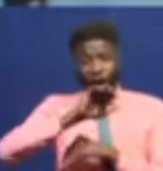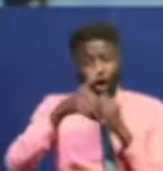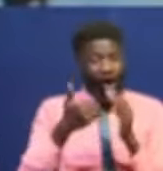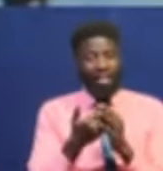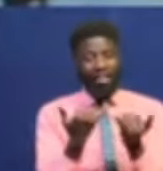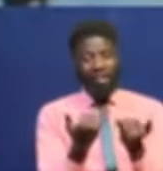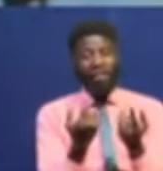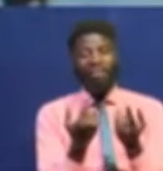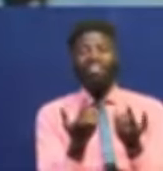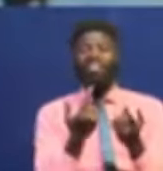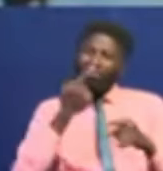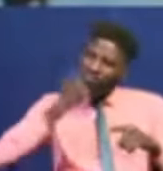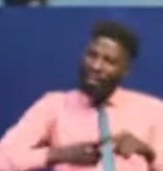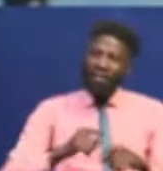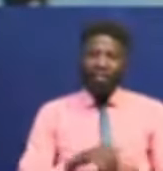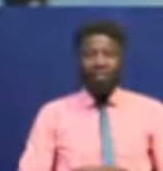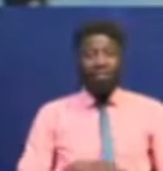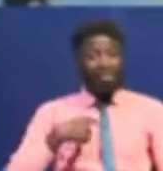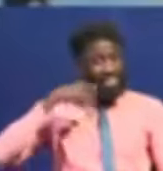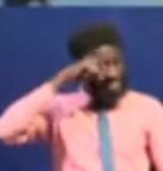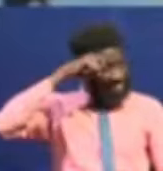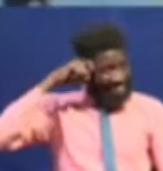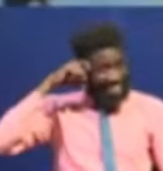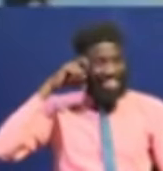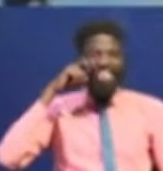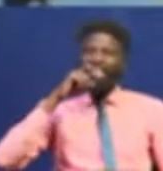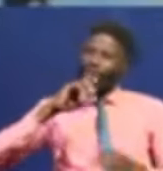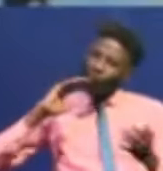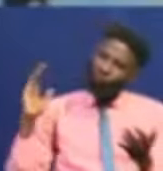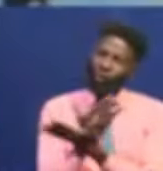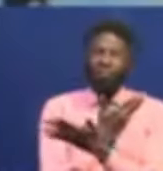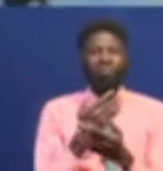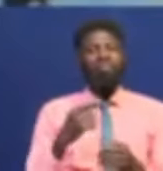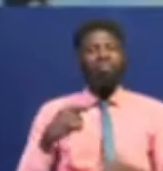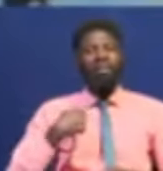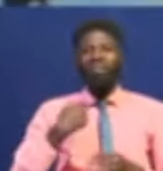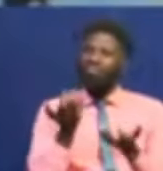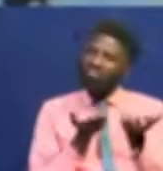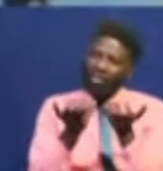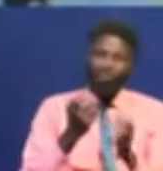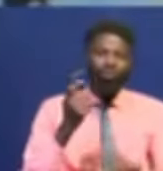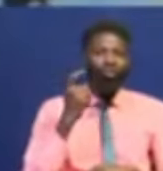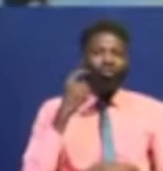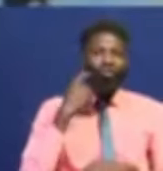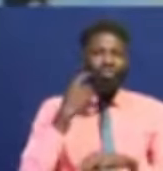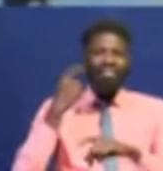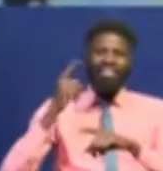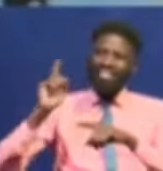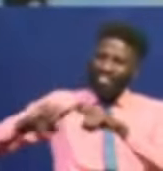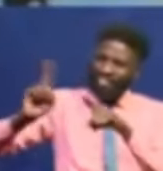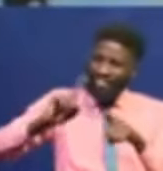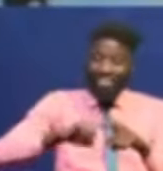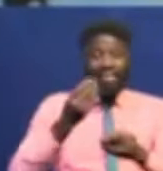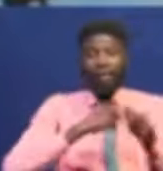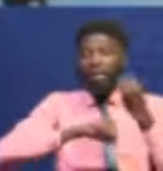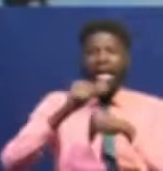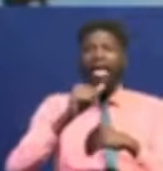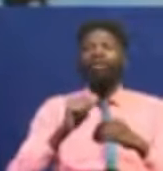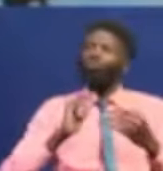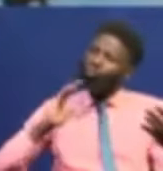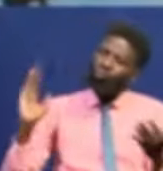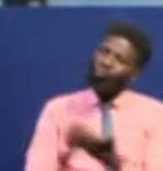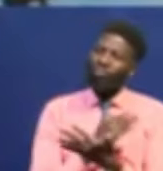out. My whole barbershop has been destroyed. My whole hardware has been looted and burnt. And